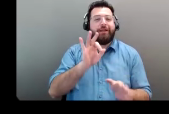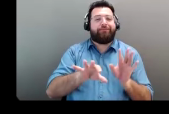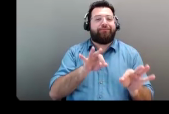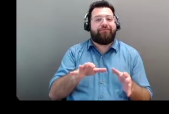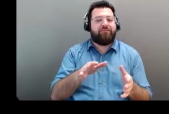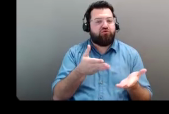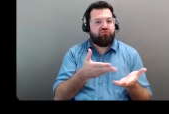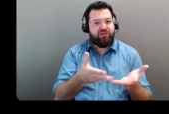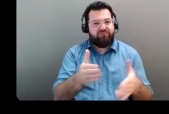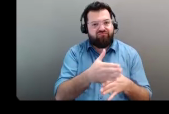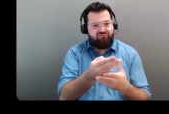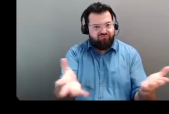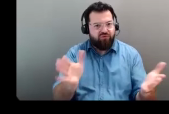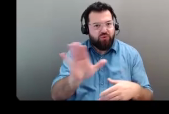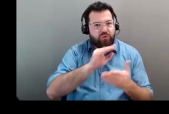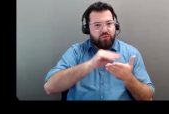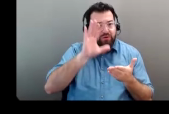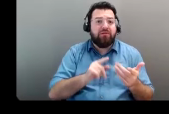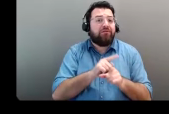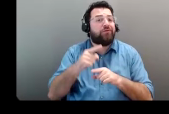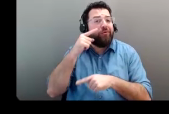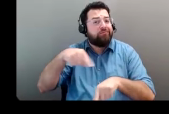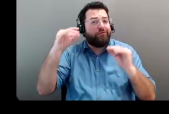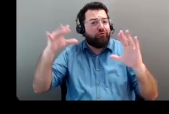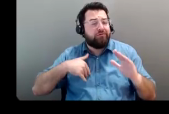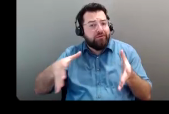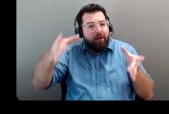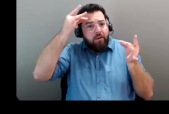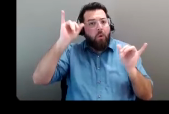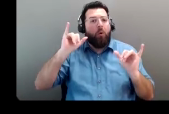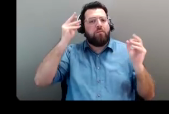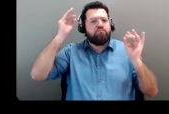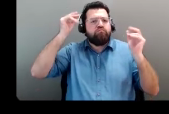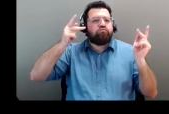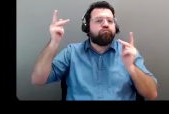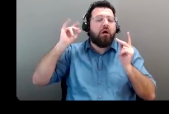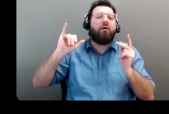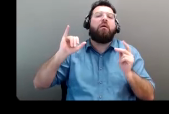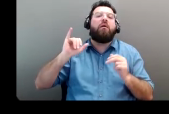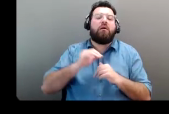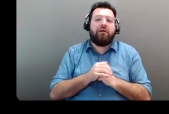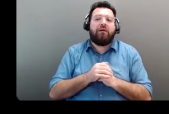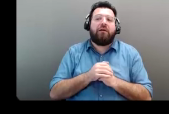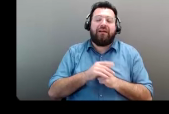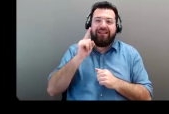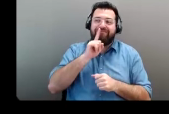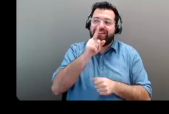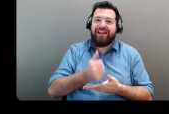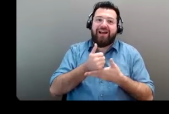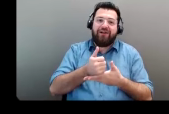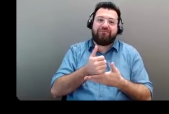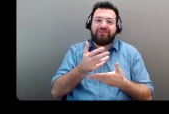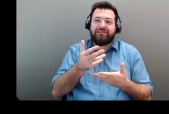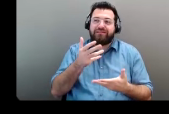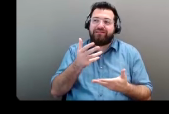students, and a lot of good things for instructors to kind of reflect on as well. Like, and I think it helps like kind of maybe